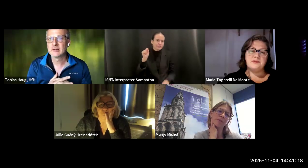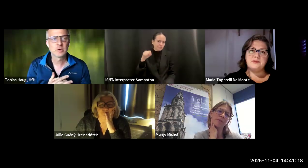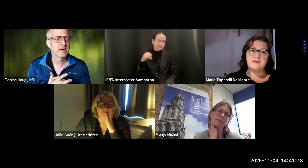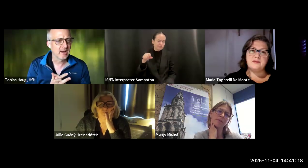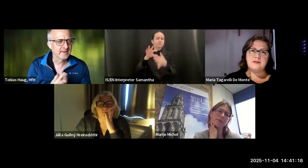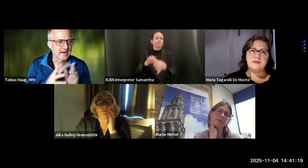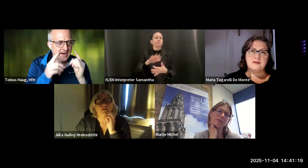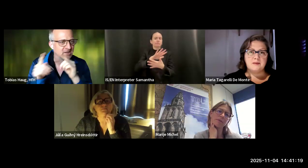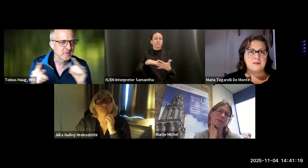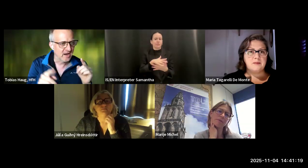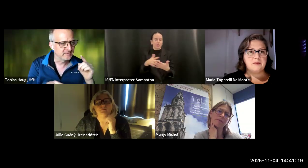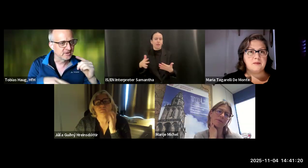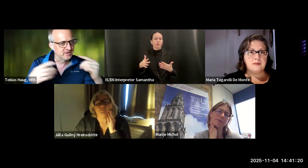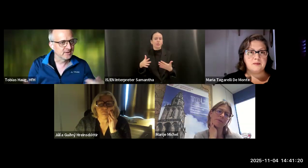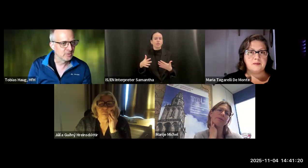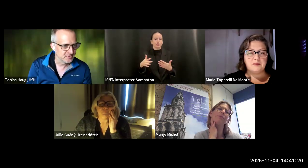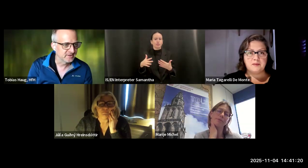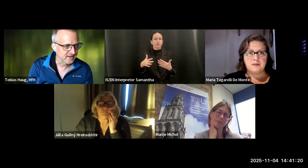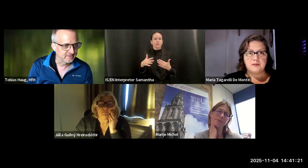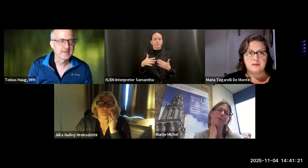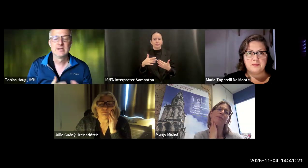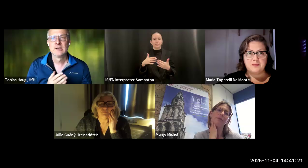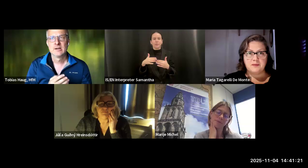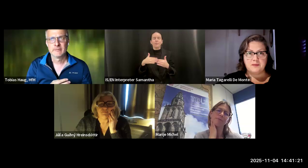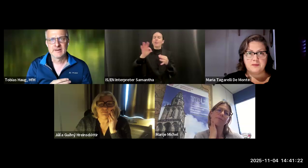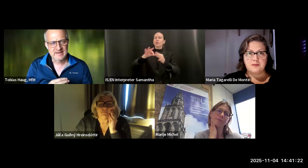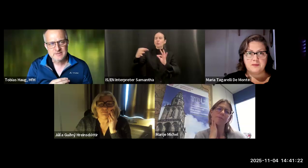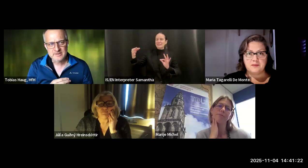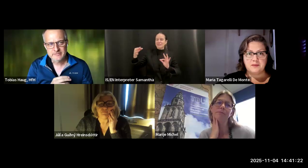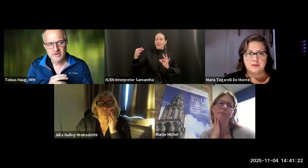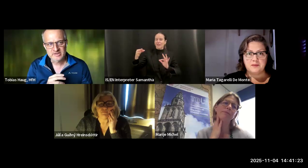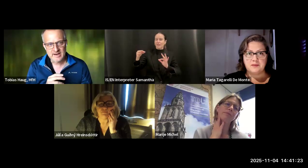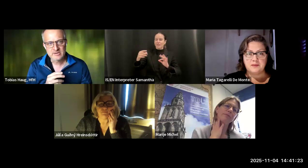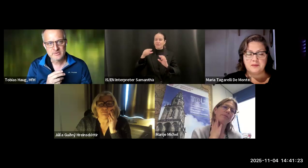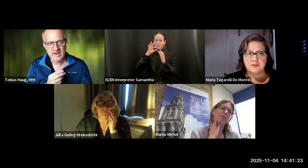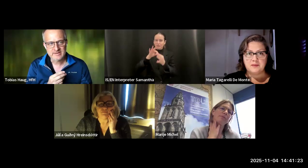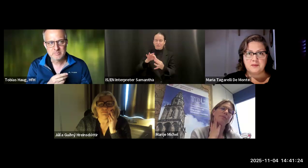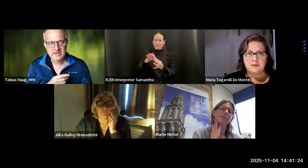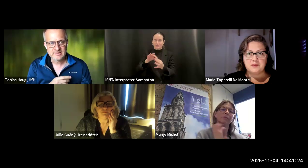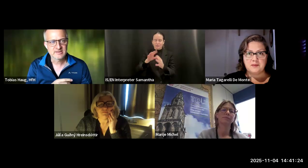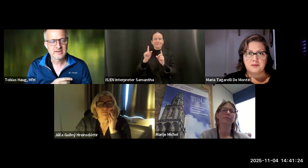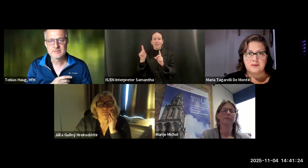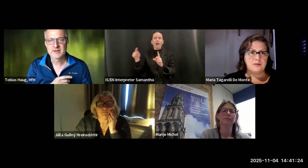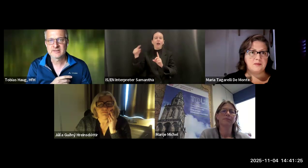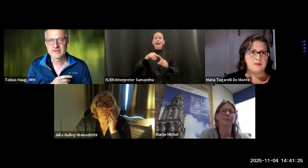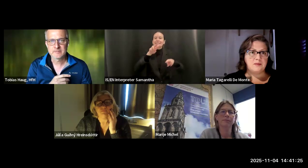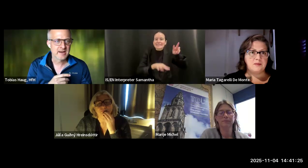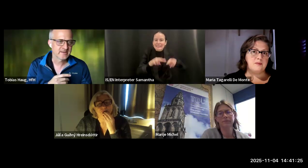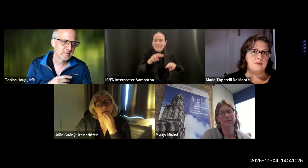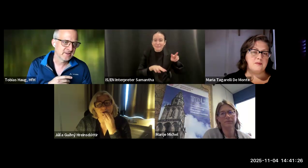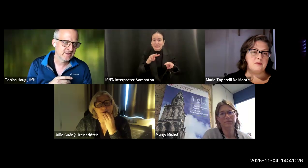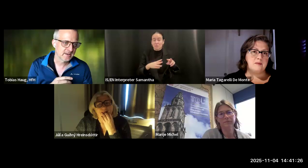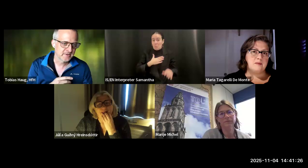language, but rather looking at eye gaze behavior in a linguistic sense. For assessment, so far as I know, there hasn't been any studies,